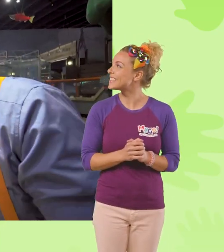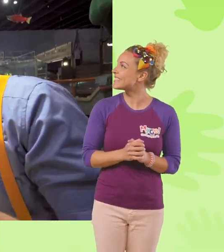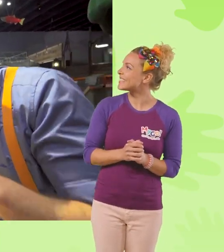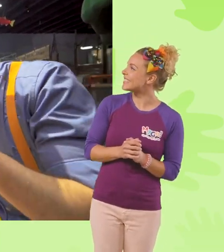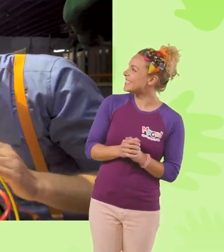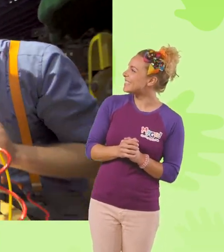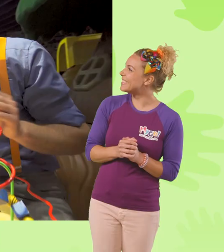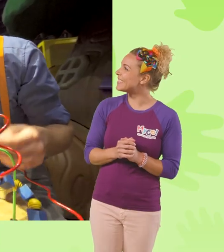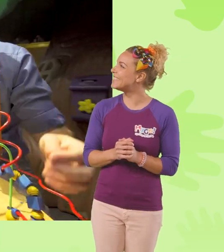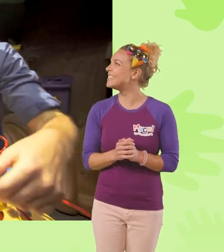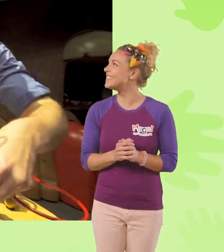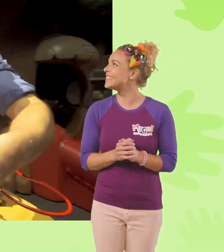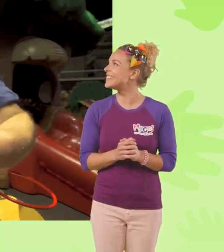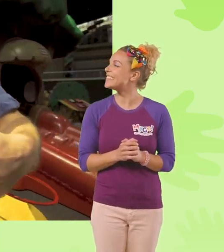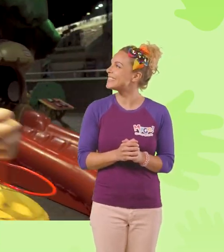Whoa!